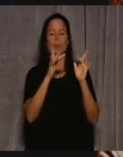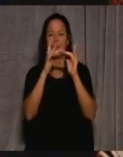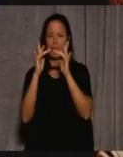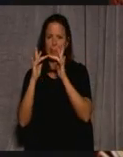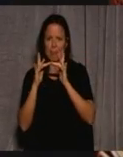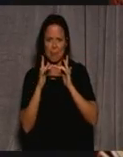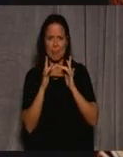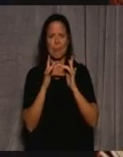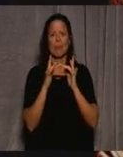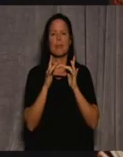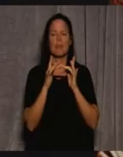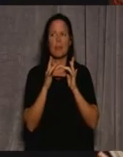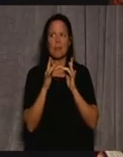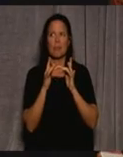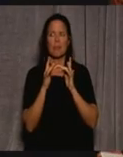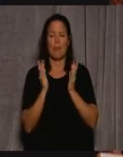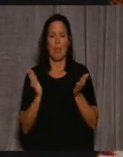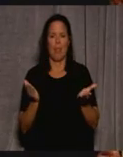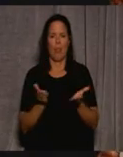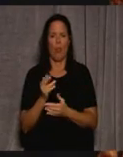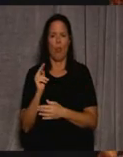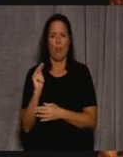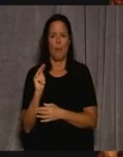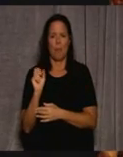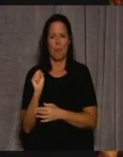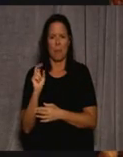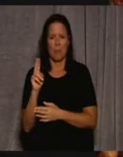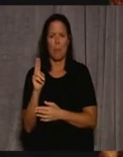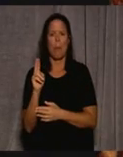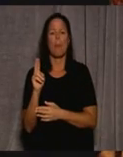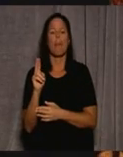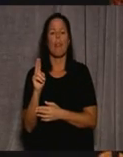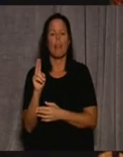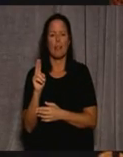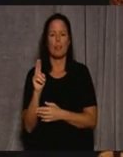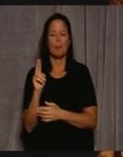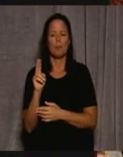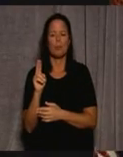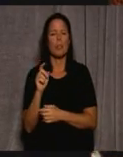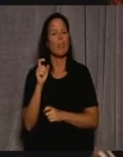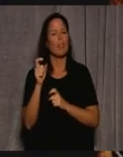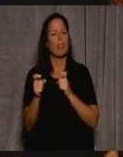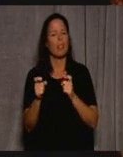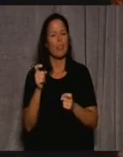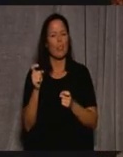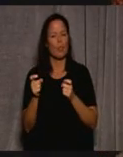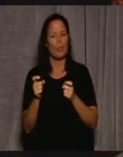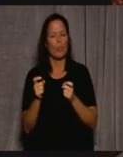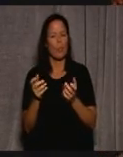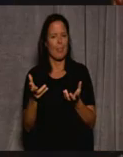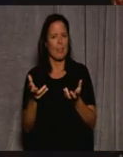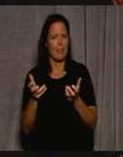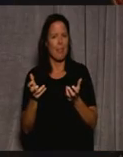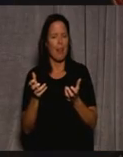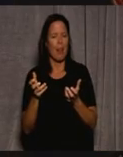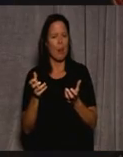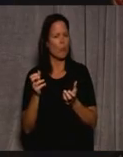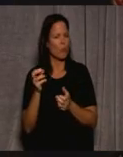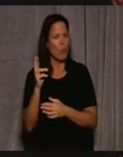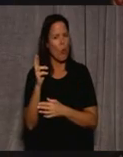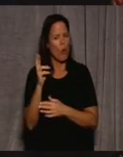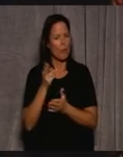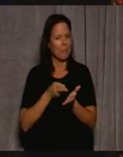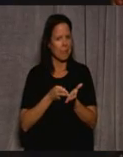with here at Nova Southeastern University have given you the desire for honesty,